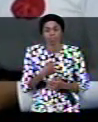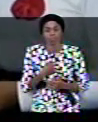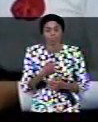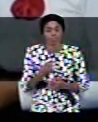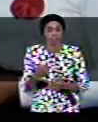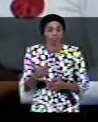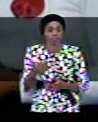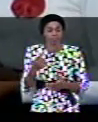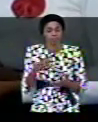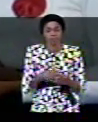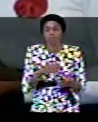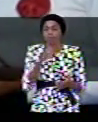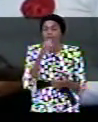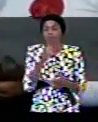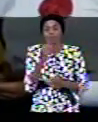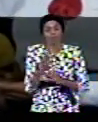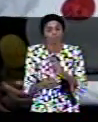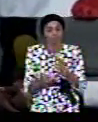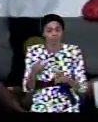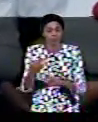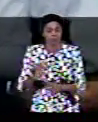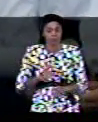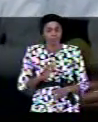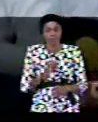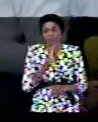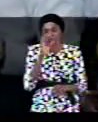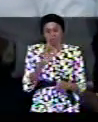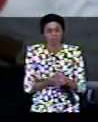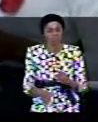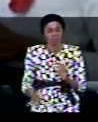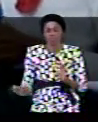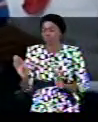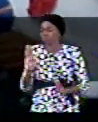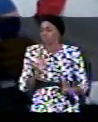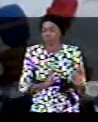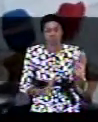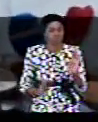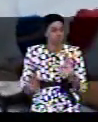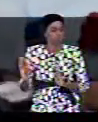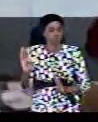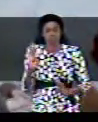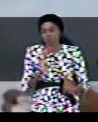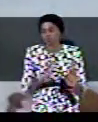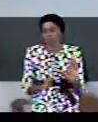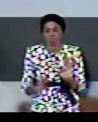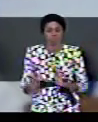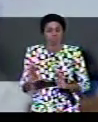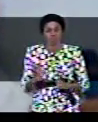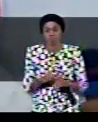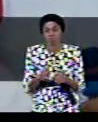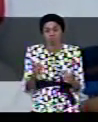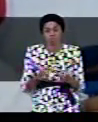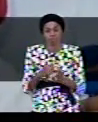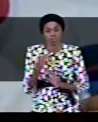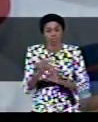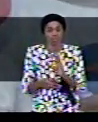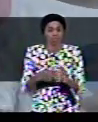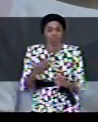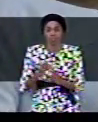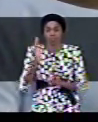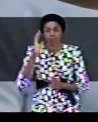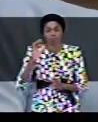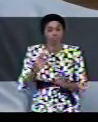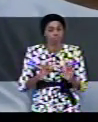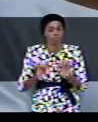This old world of ours is full of trouble, but this world